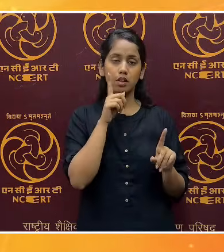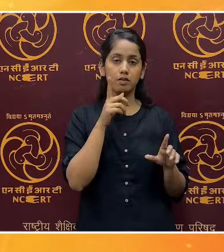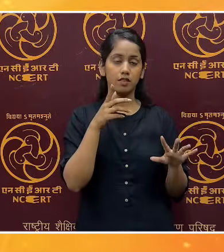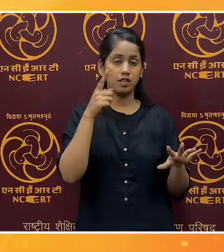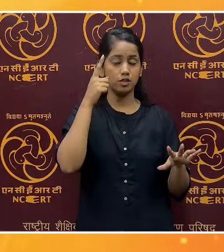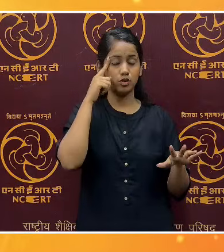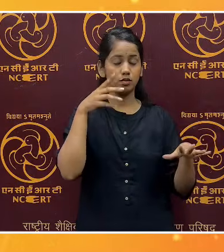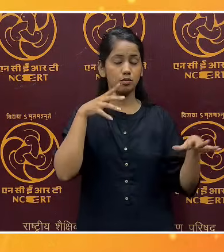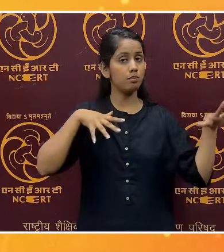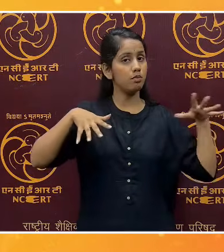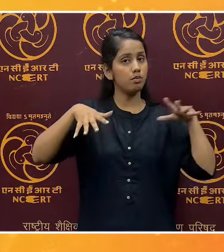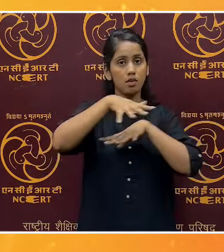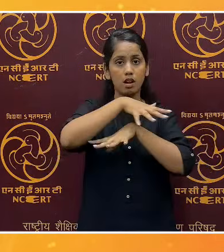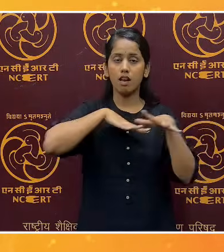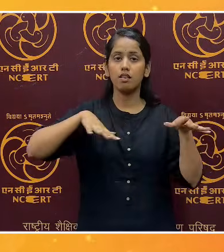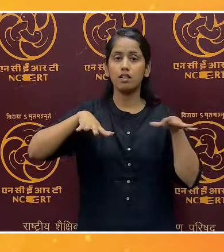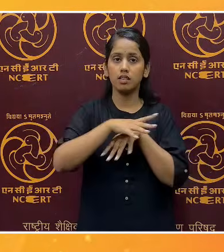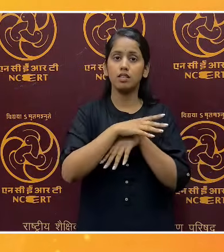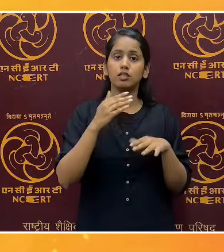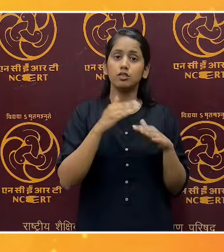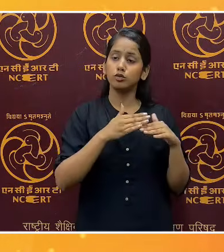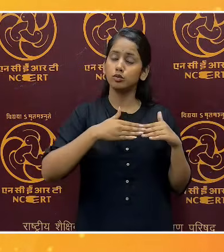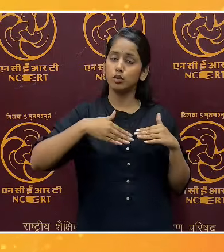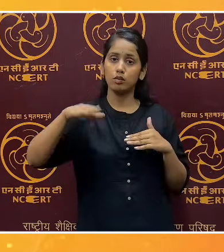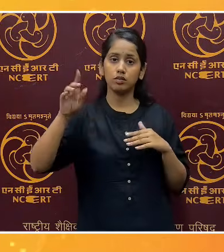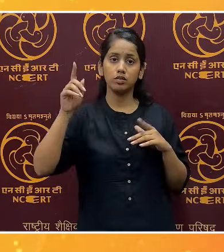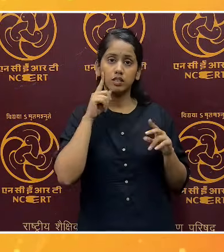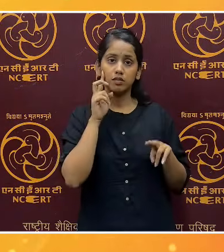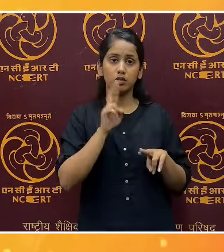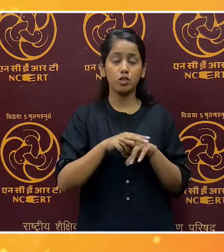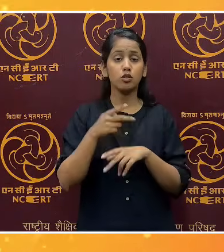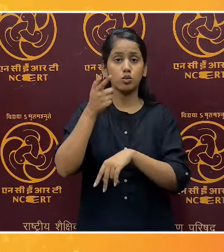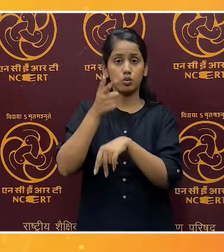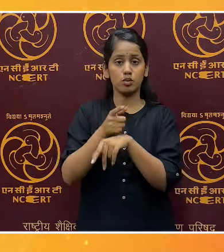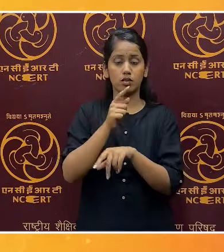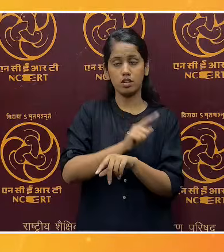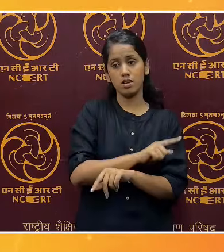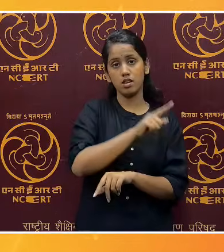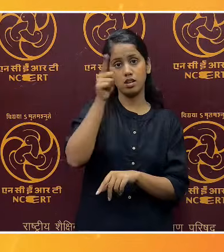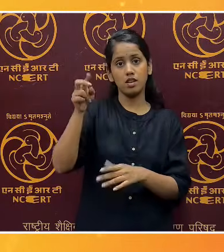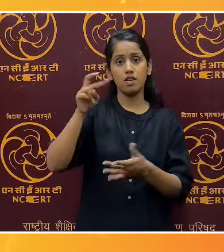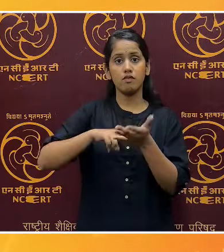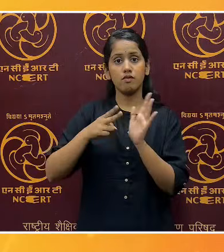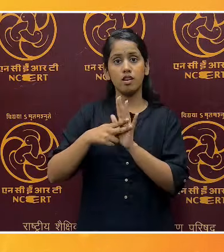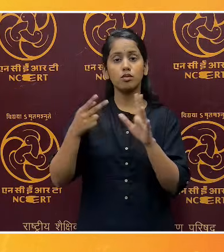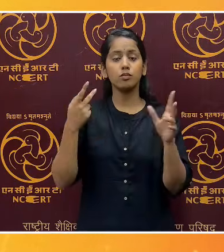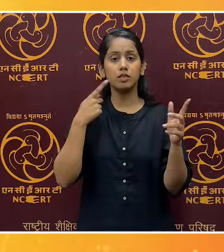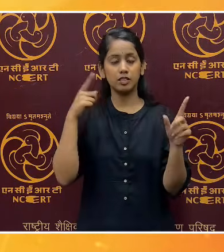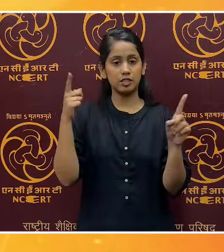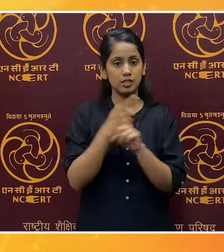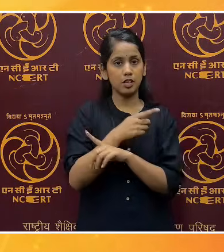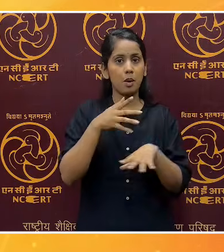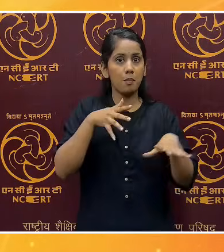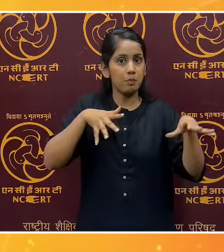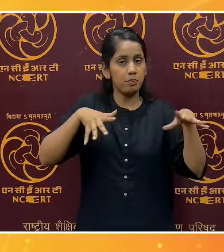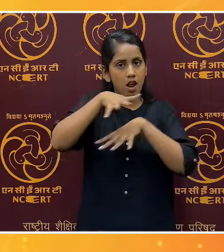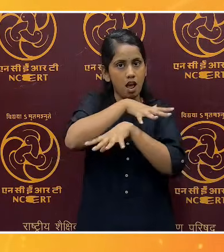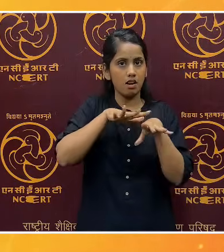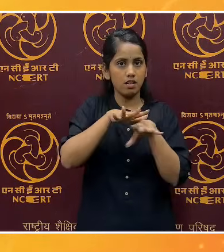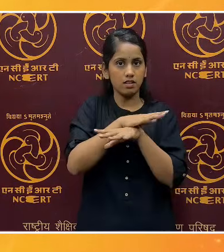your hand. Now it's you to go for the for the shoot. Yes. You have to execute your idea. You have to execute your